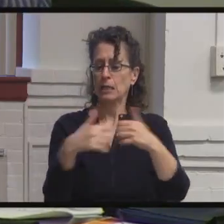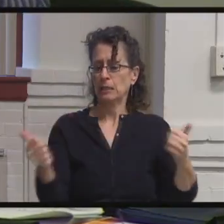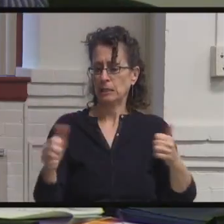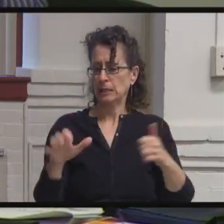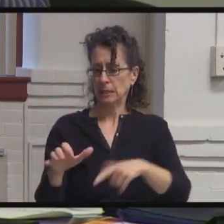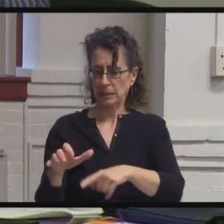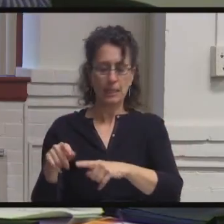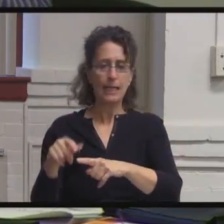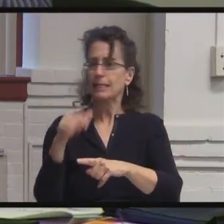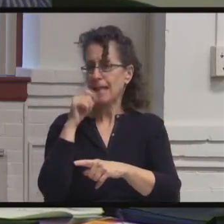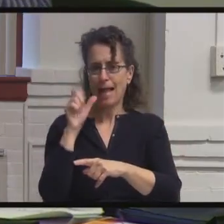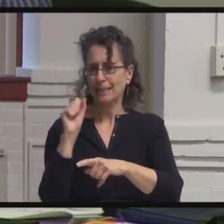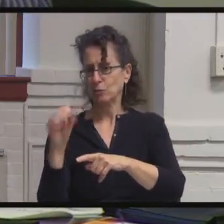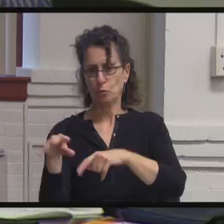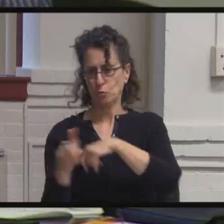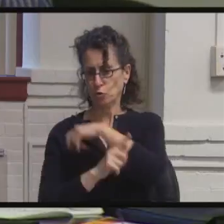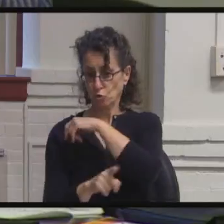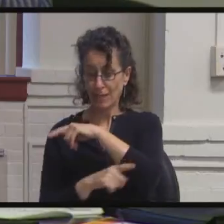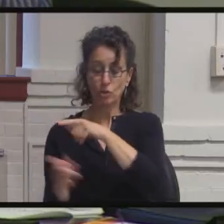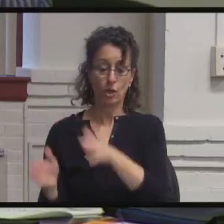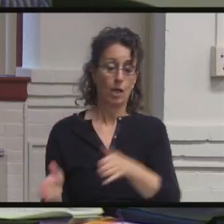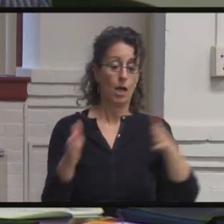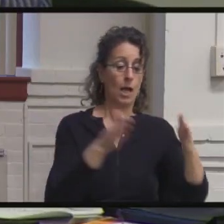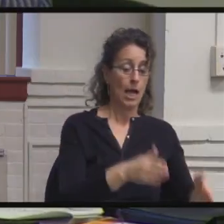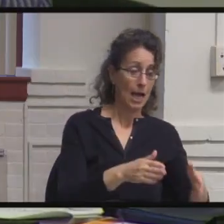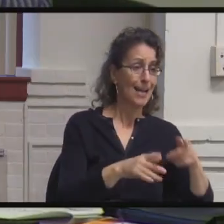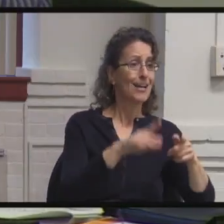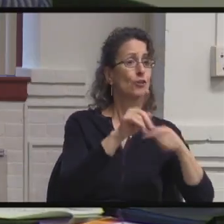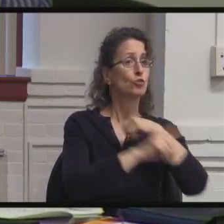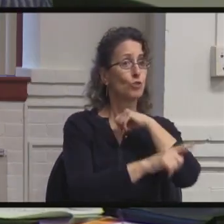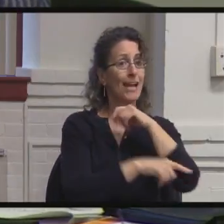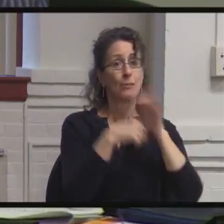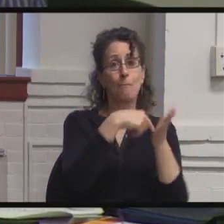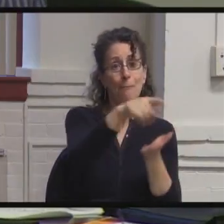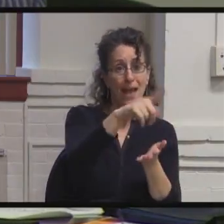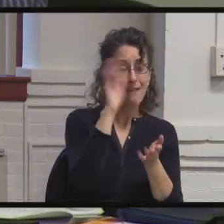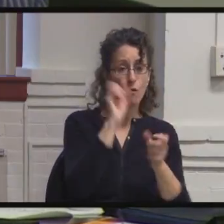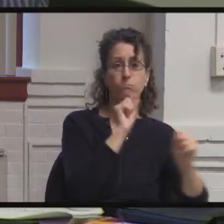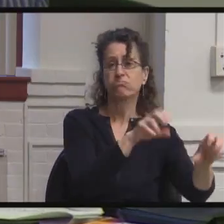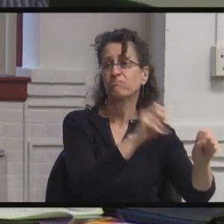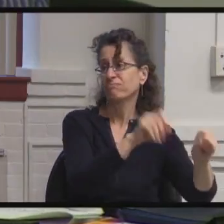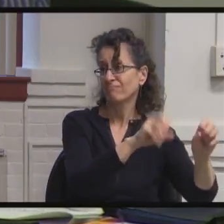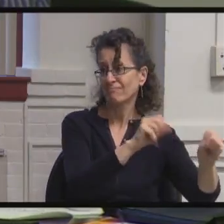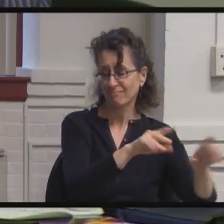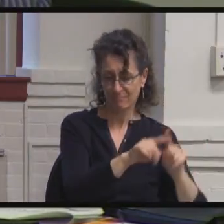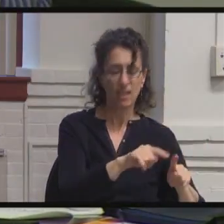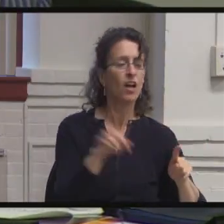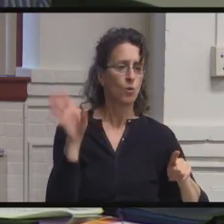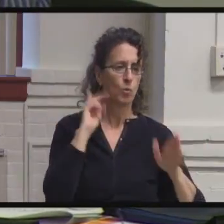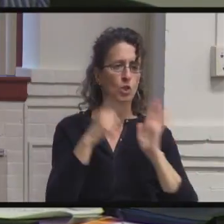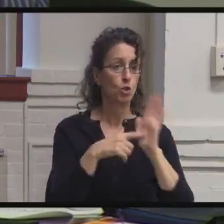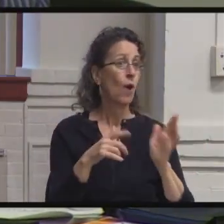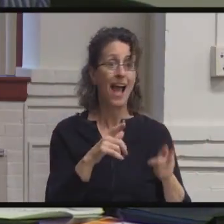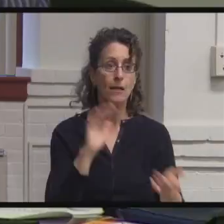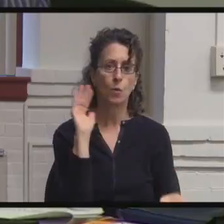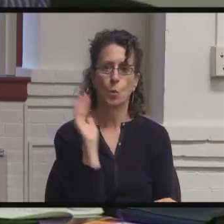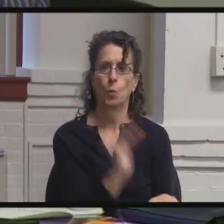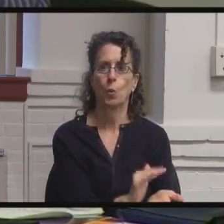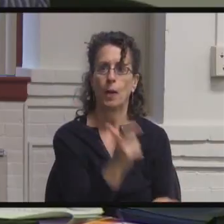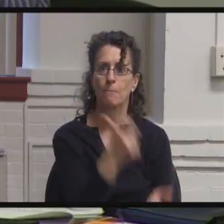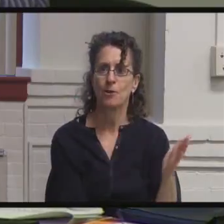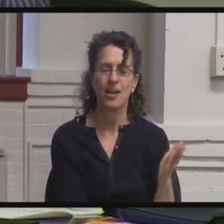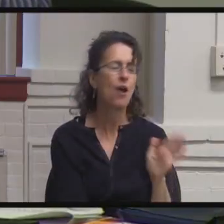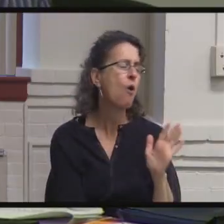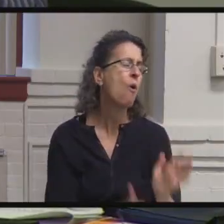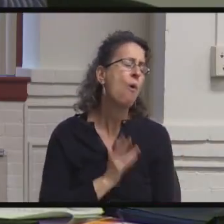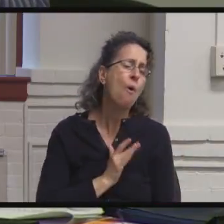now. So you can see how those, and those are tracking very close to what we had budgeted, which was substantially less than last year. I think last